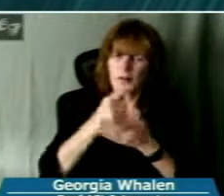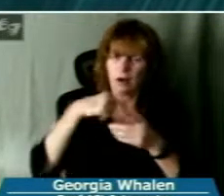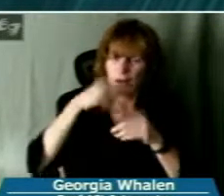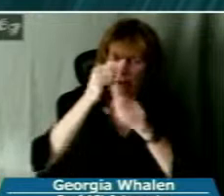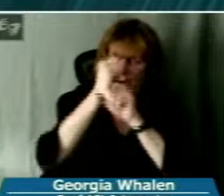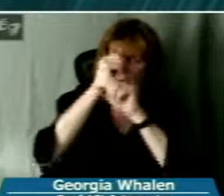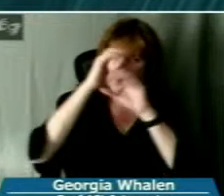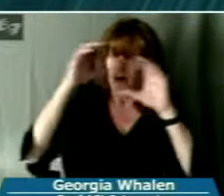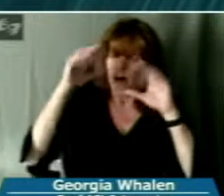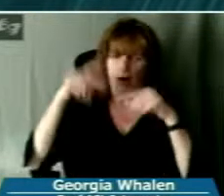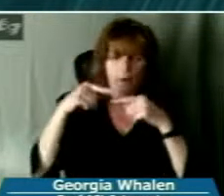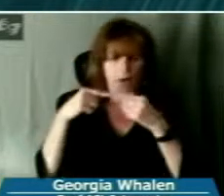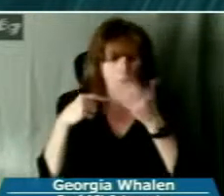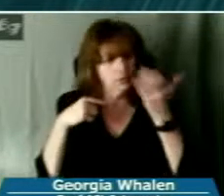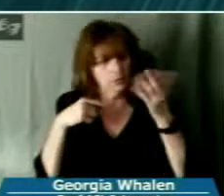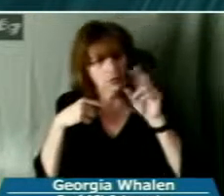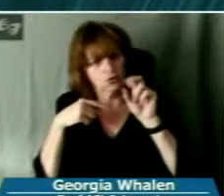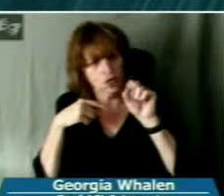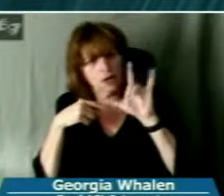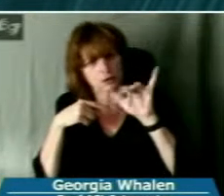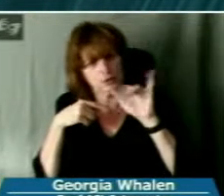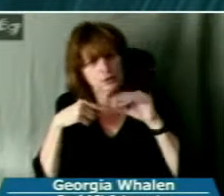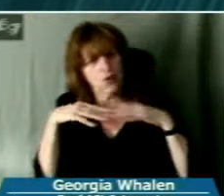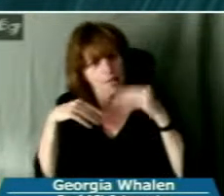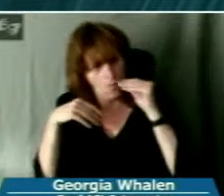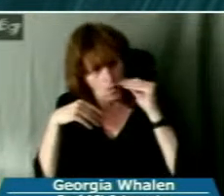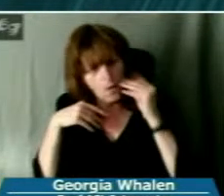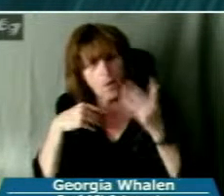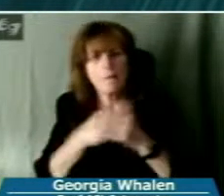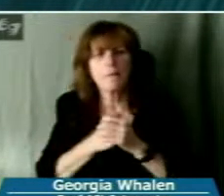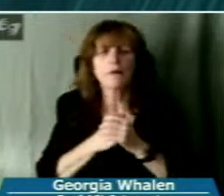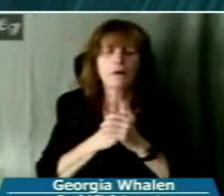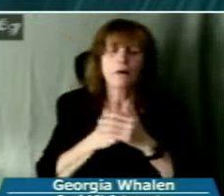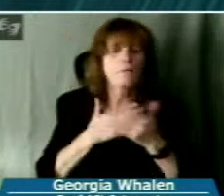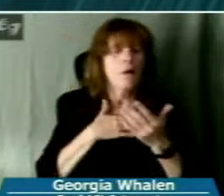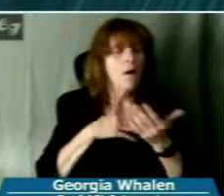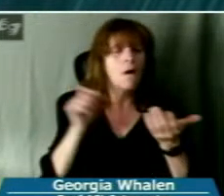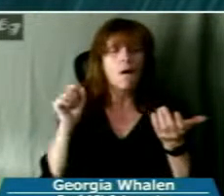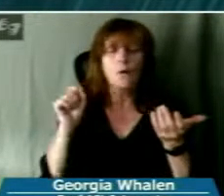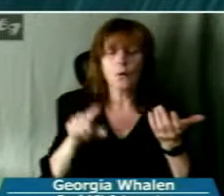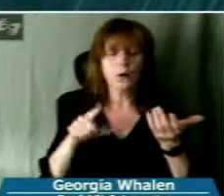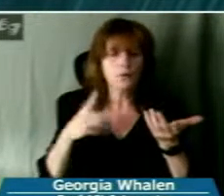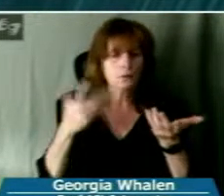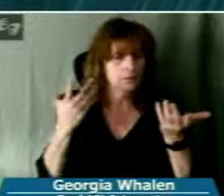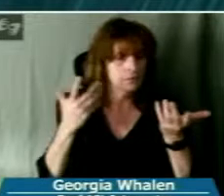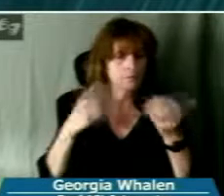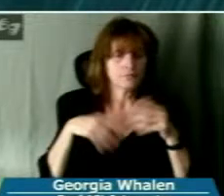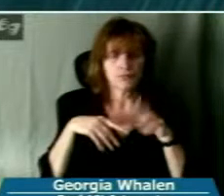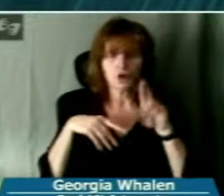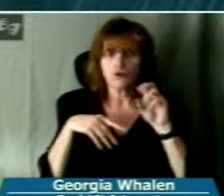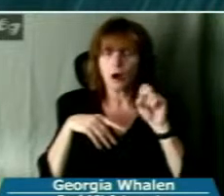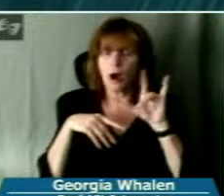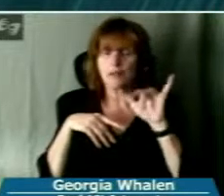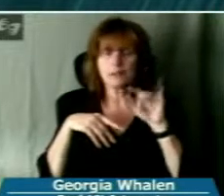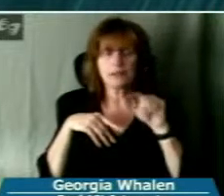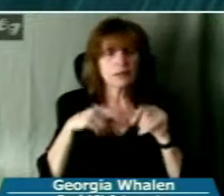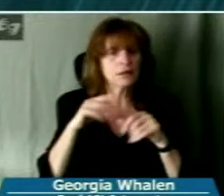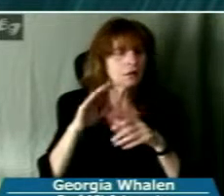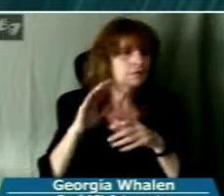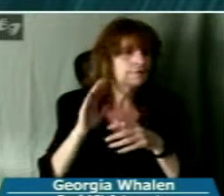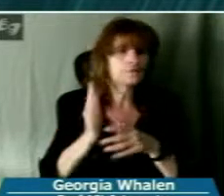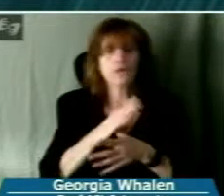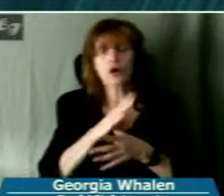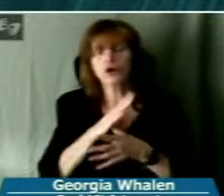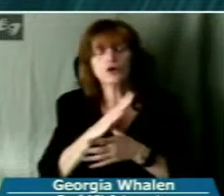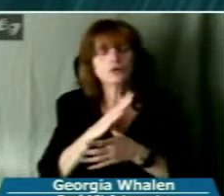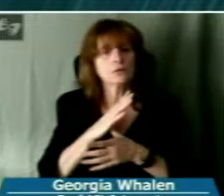I wanted to understand how, from the time that the Rosslyn passed their initial compliance of the first public